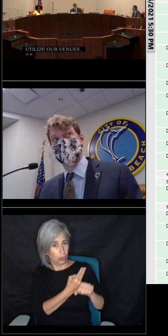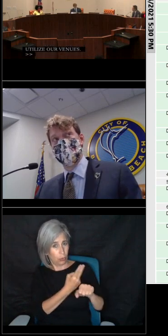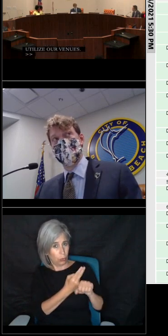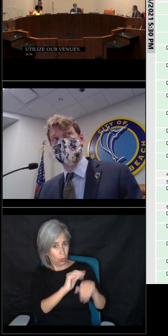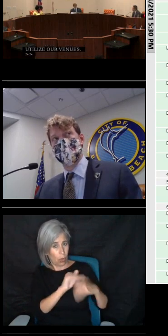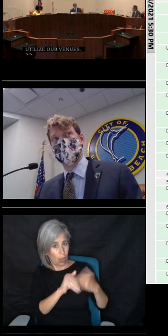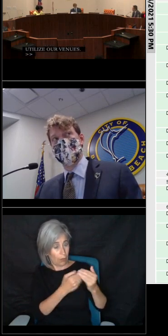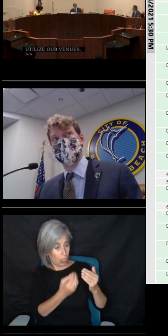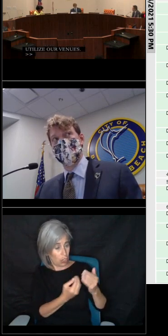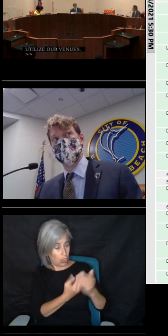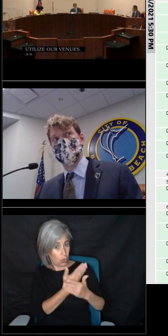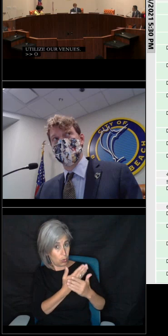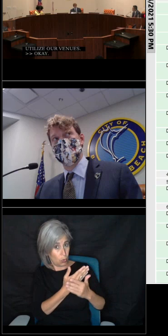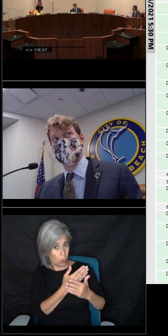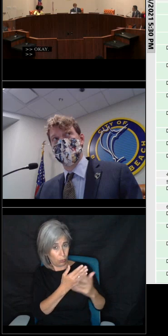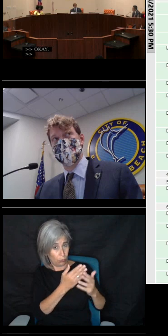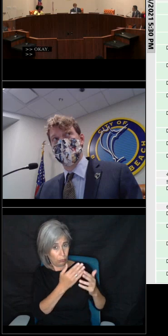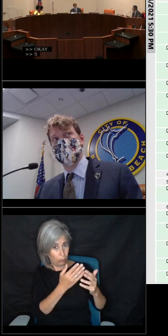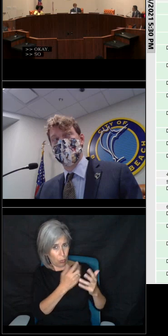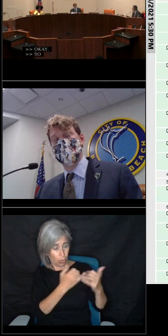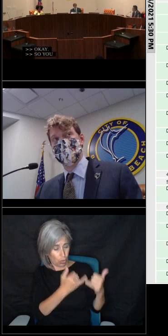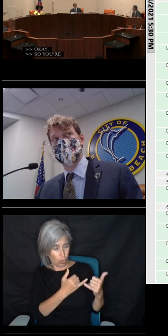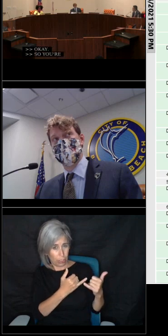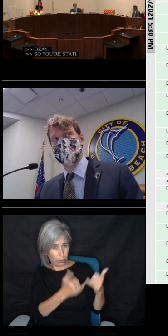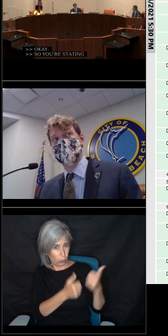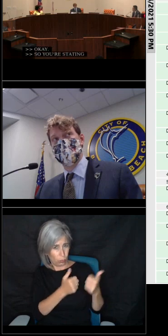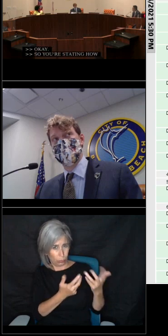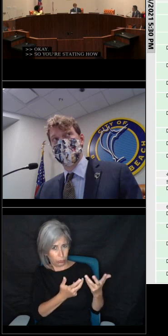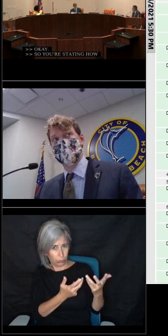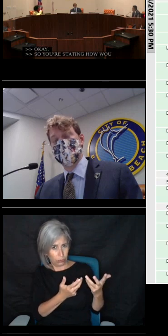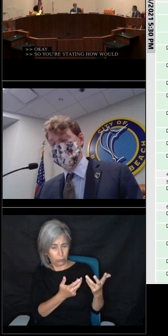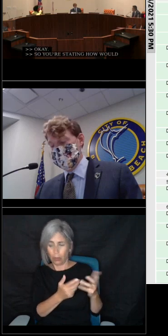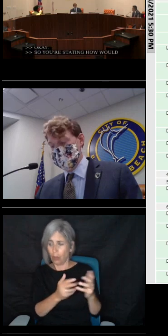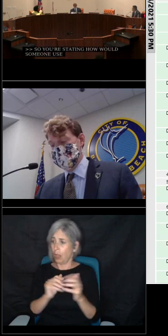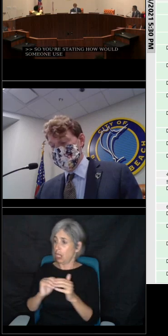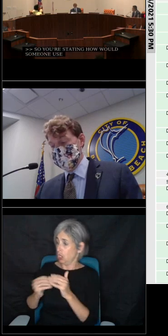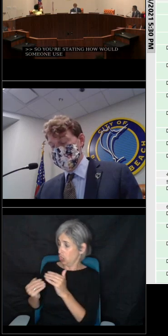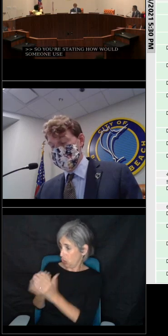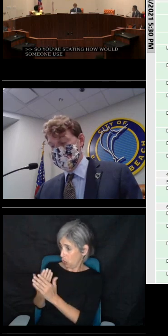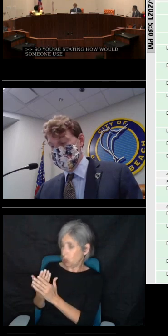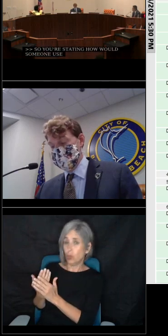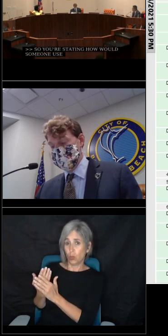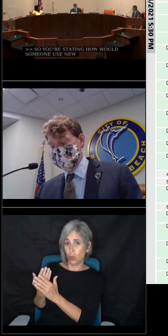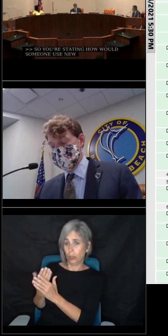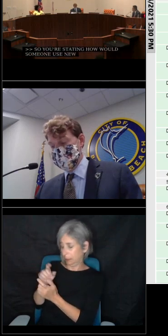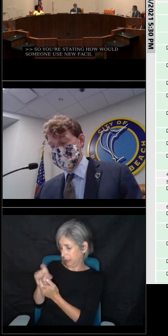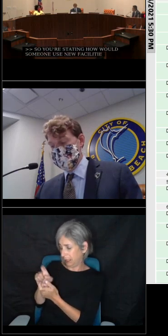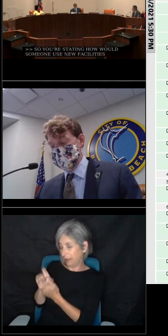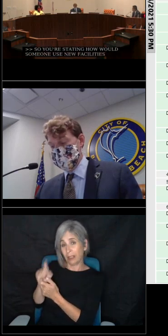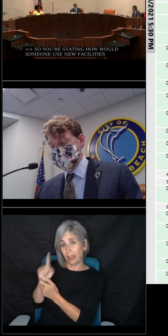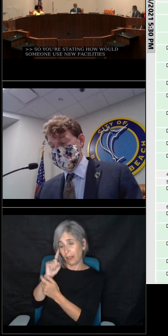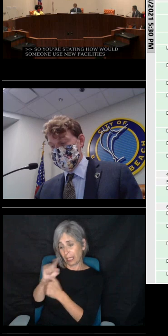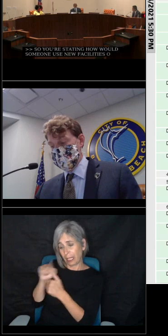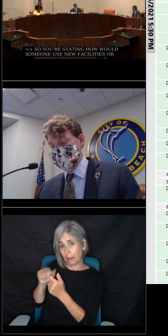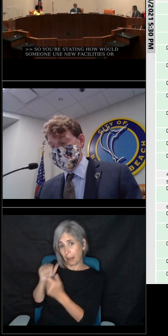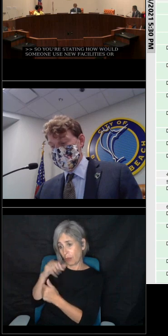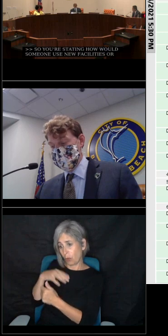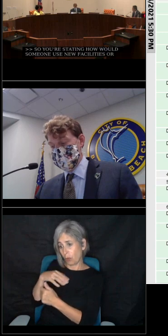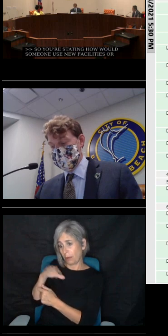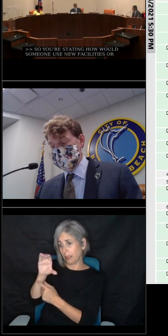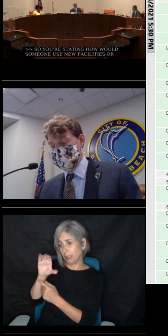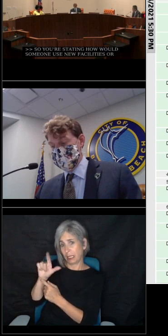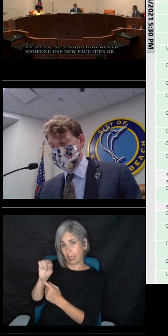new facilities or current facilities? Our new facilities, so I'm specifically thinking of the Women's Club,